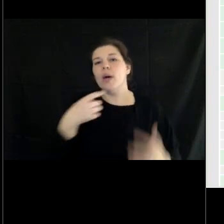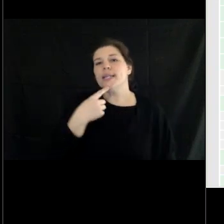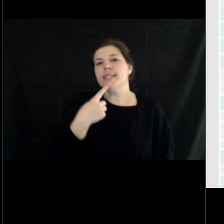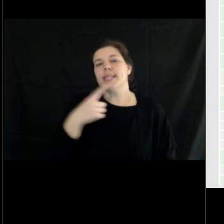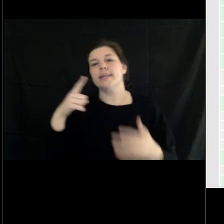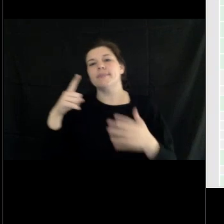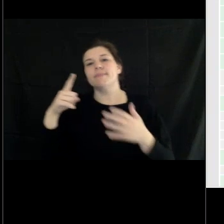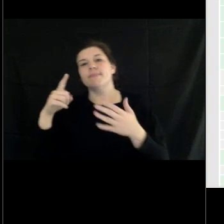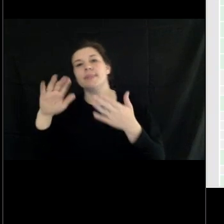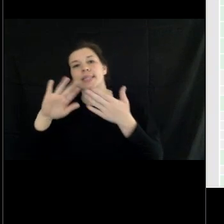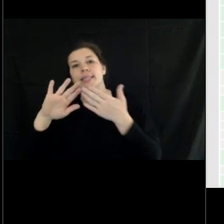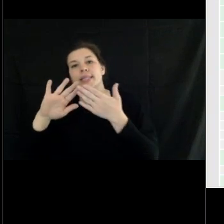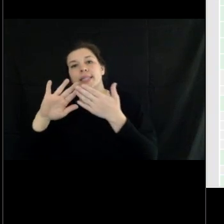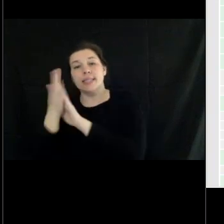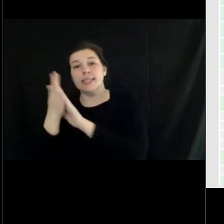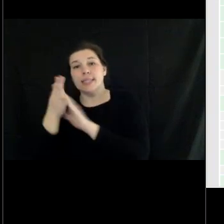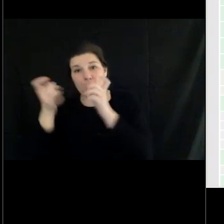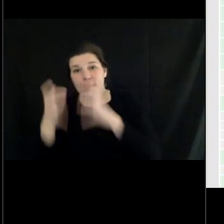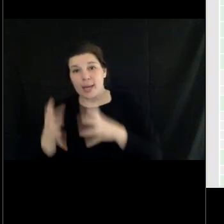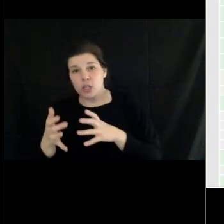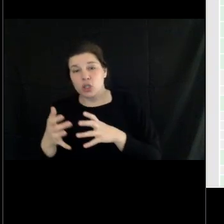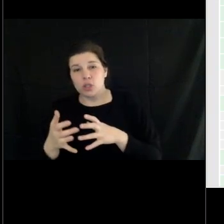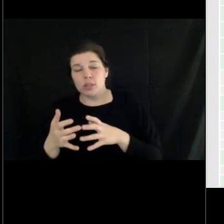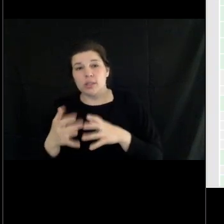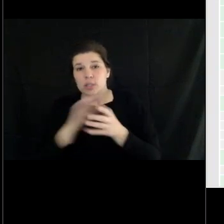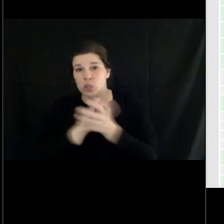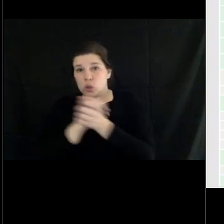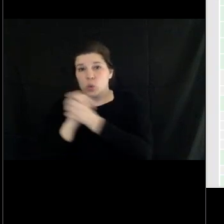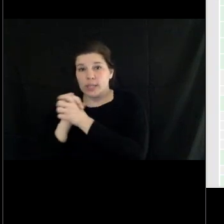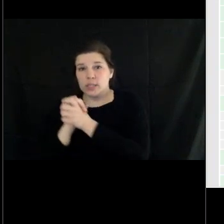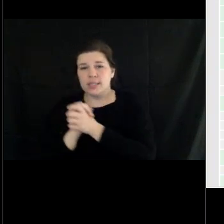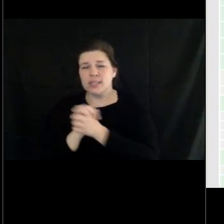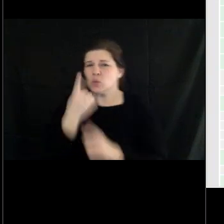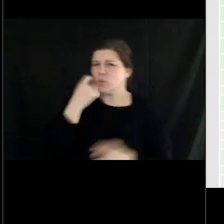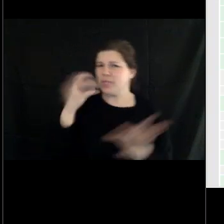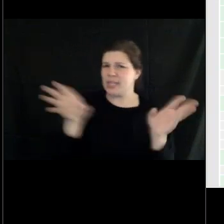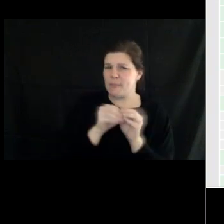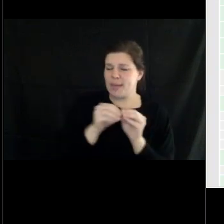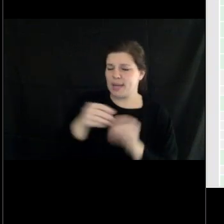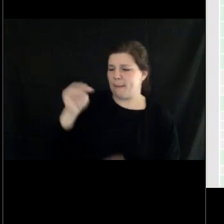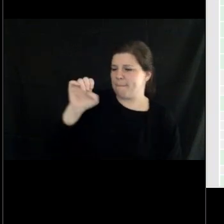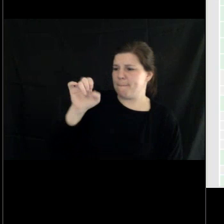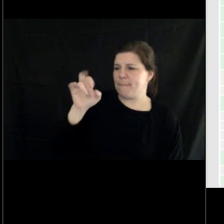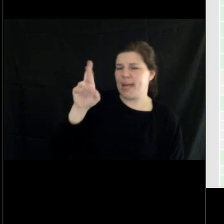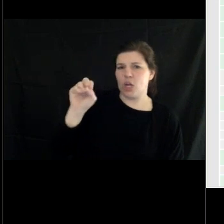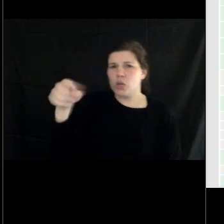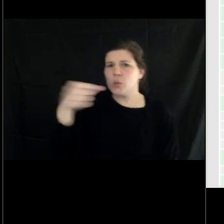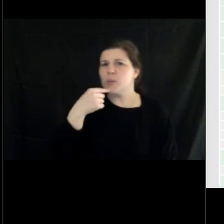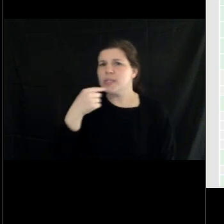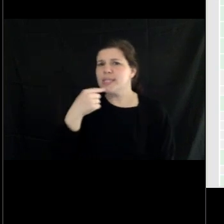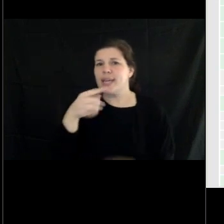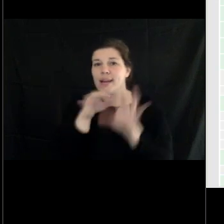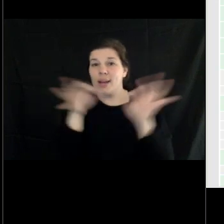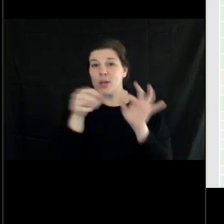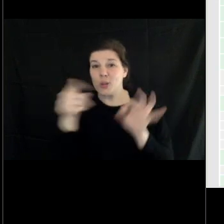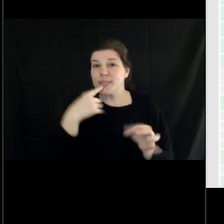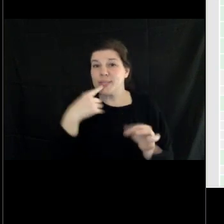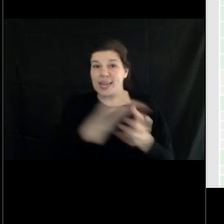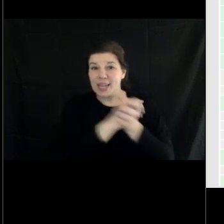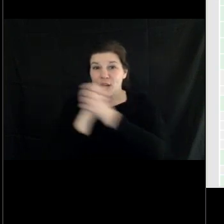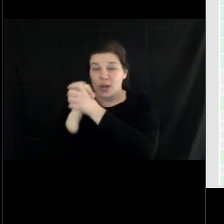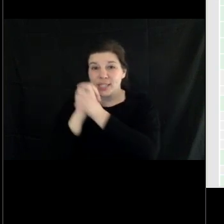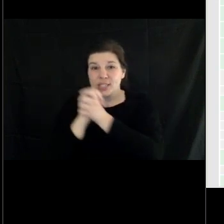the last meeting, Mayor, you made the statement. I guess you was happy and all hyped up, but you said, congratulations,